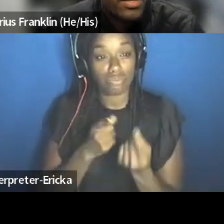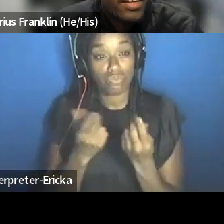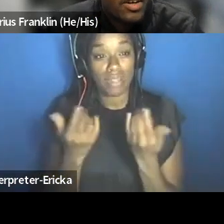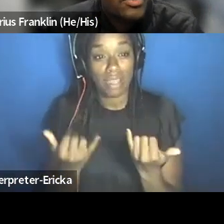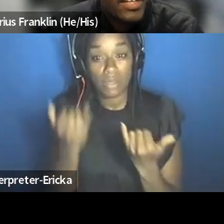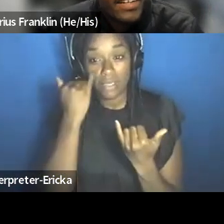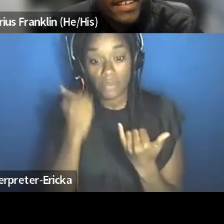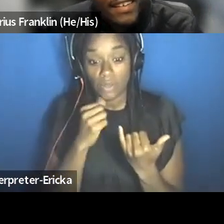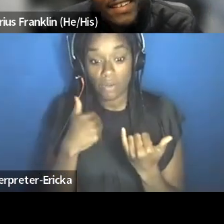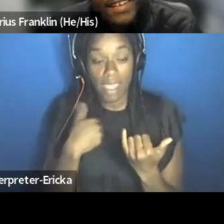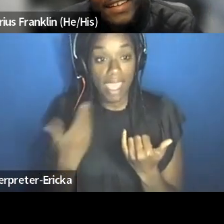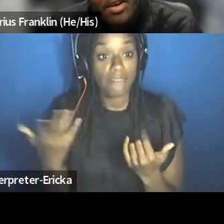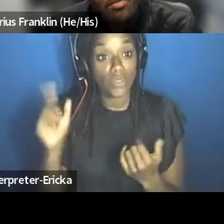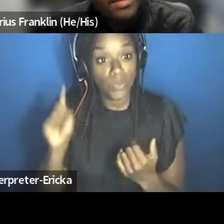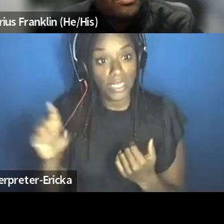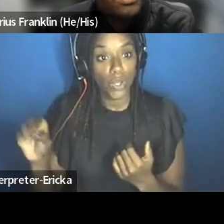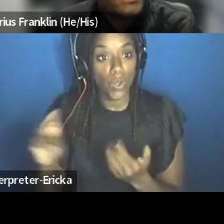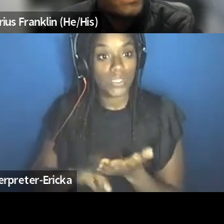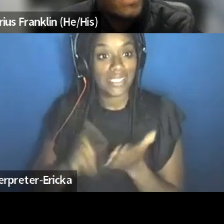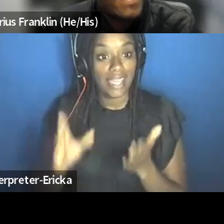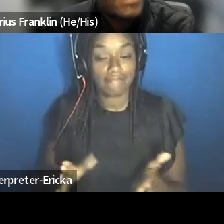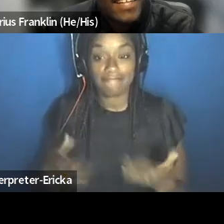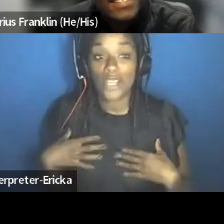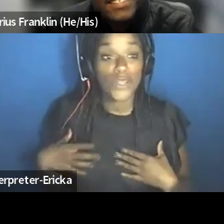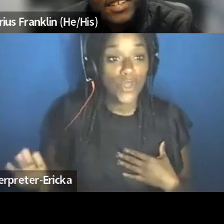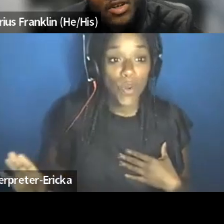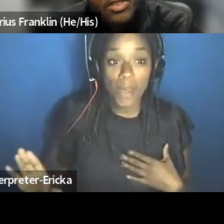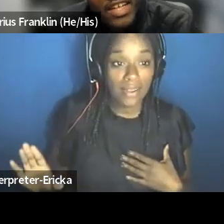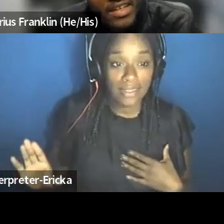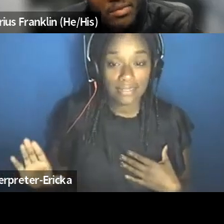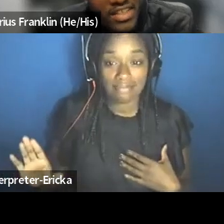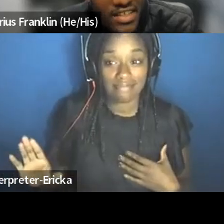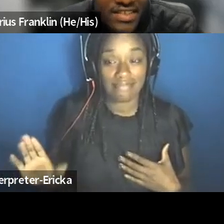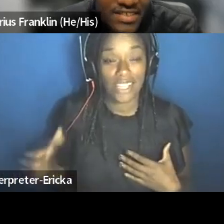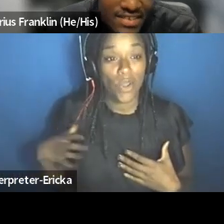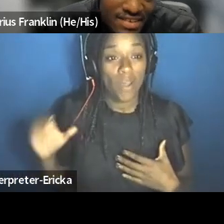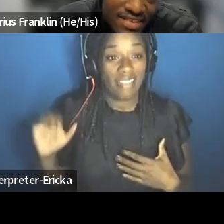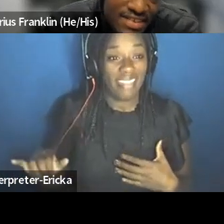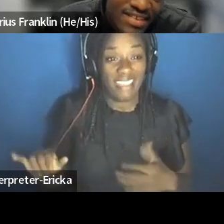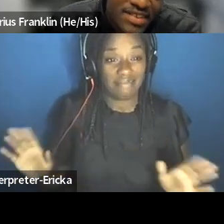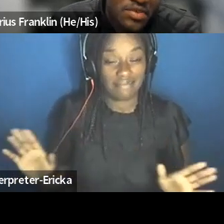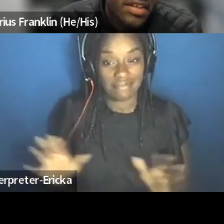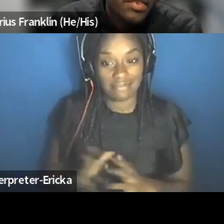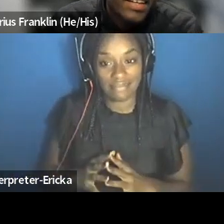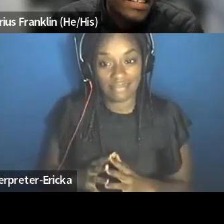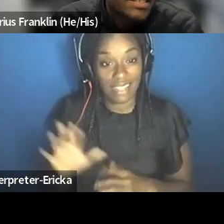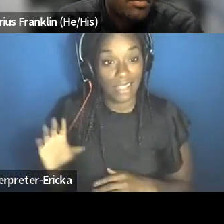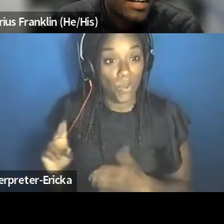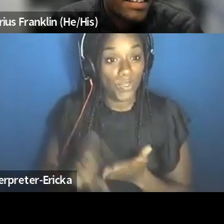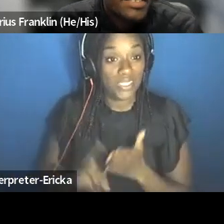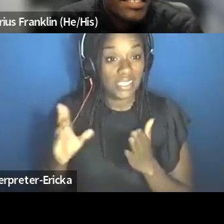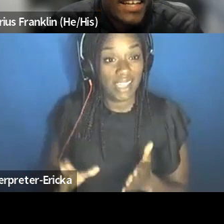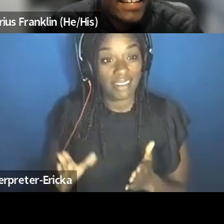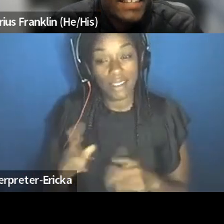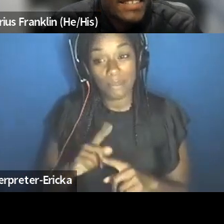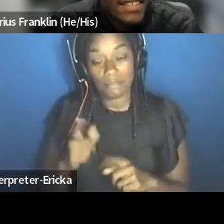that, you get a cosigner. And nobody wants to take that chance as a cosigner because you leaving it in